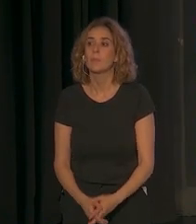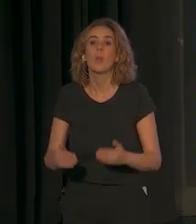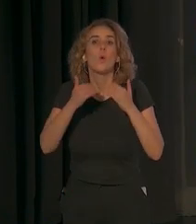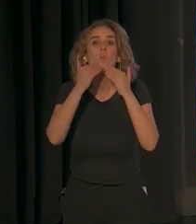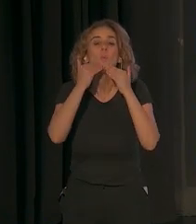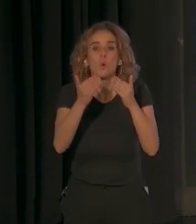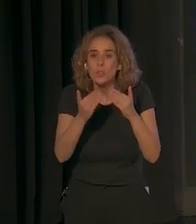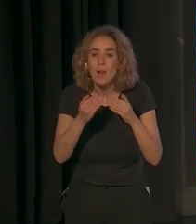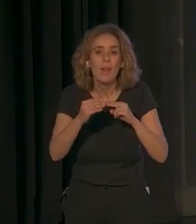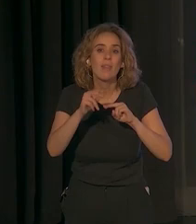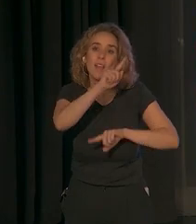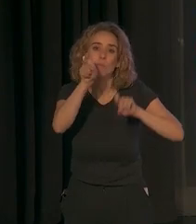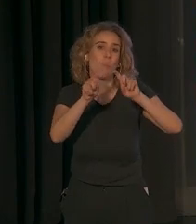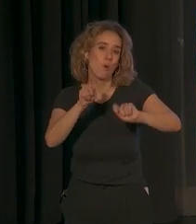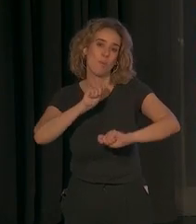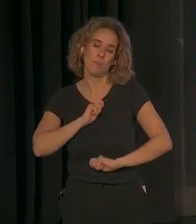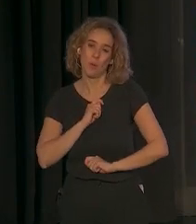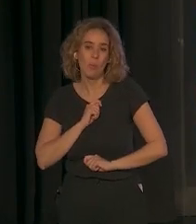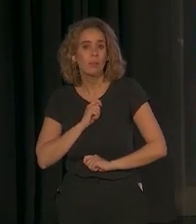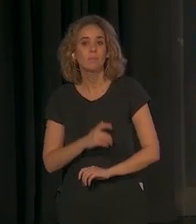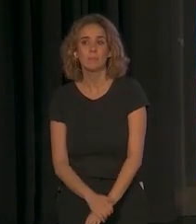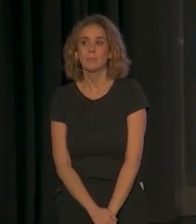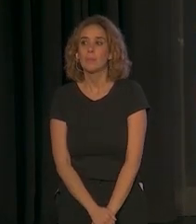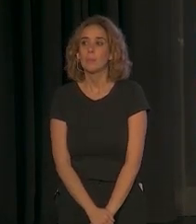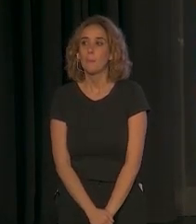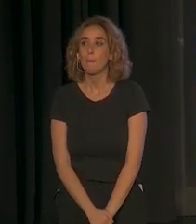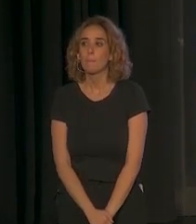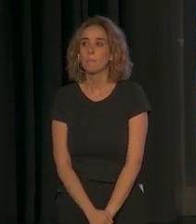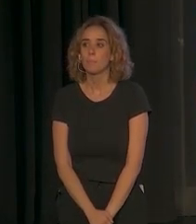Muchas gracias por hacernos la pregunta. Sí,